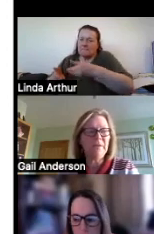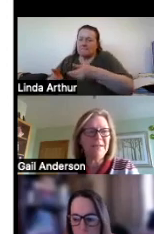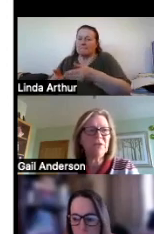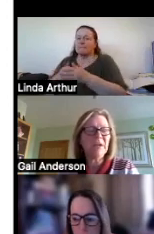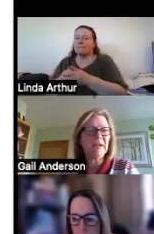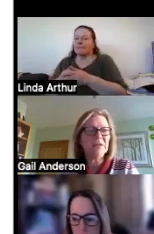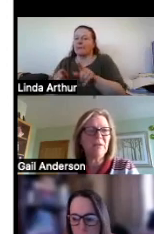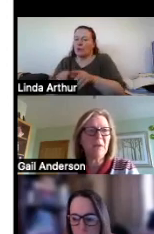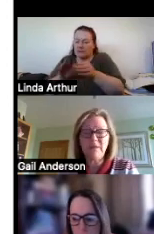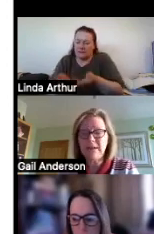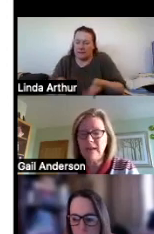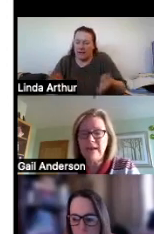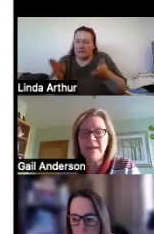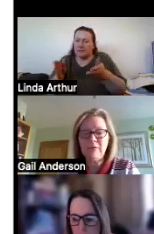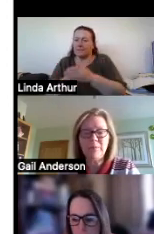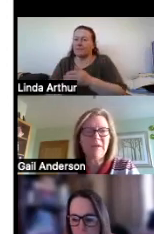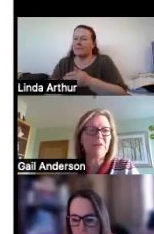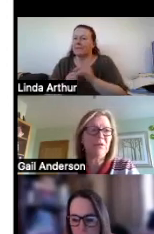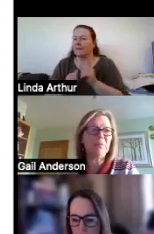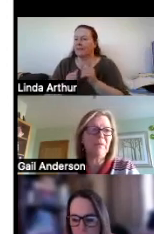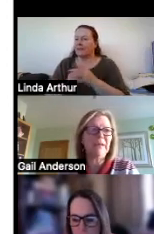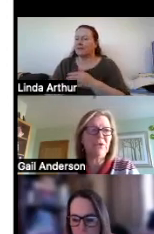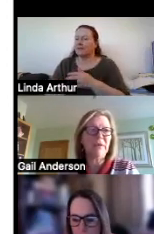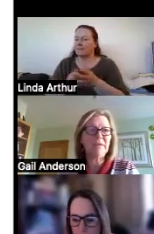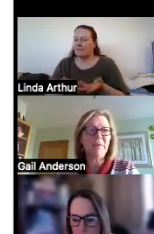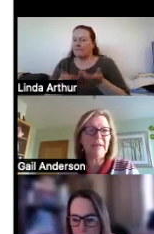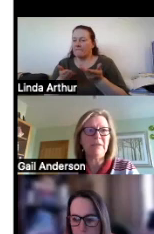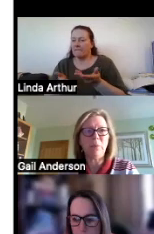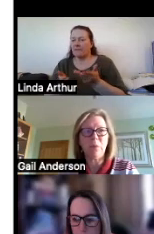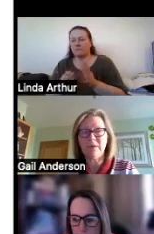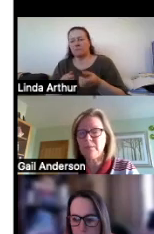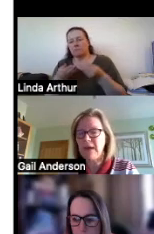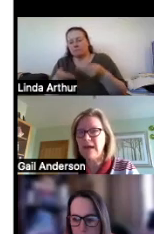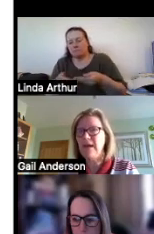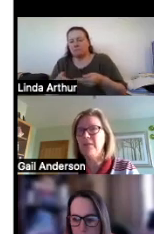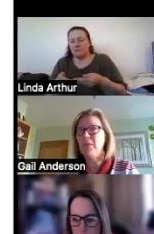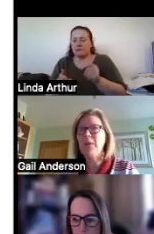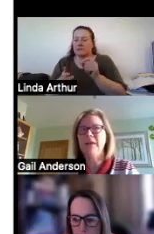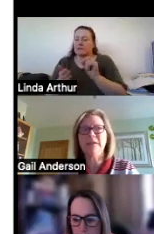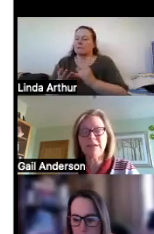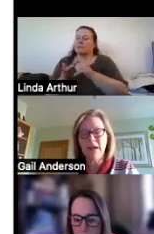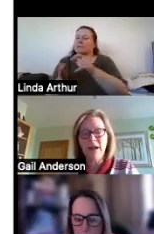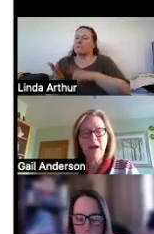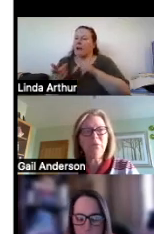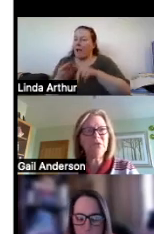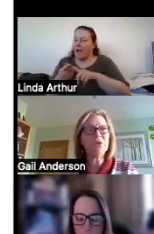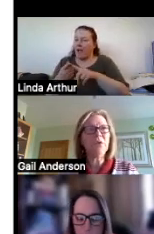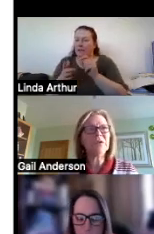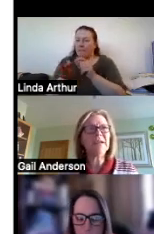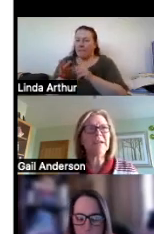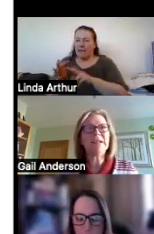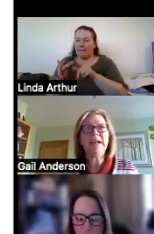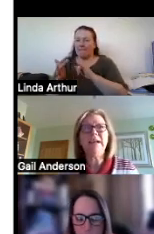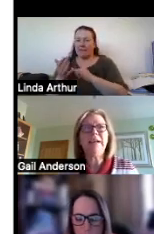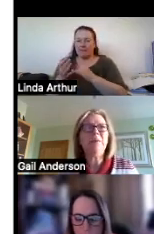of the inner sides of the pelvis. And in that respect, it does provide a degree of stability for both the spine and the pelvis. And if we just go on